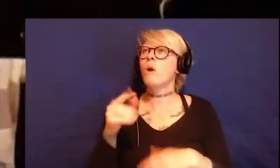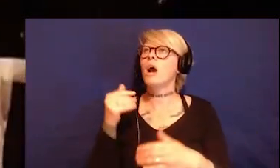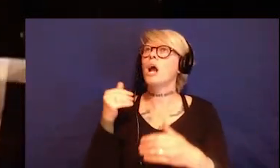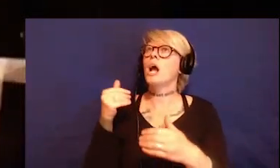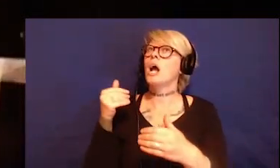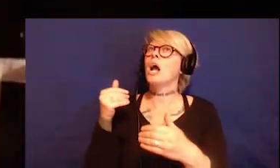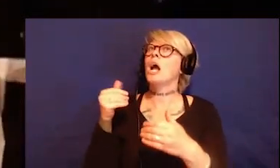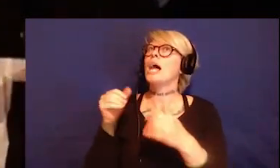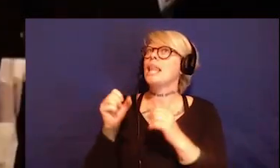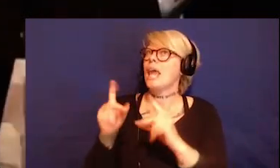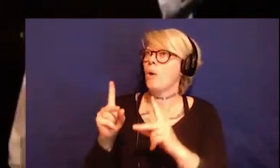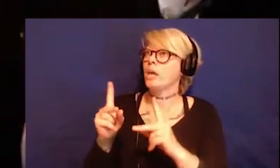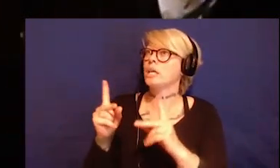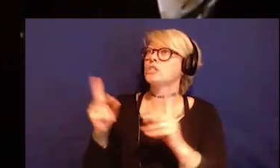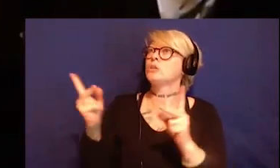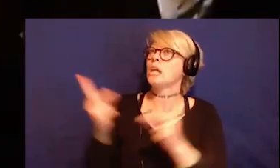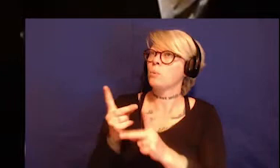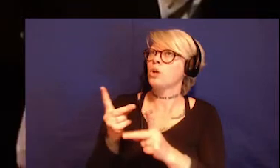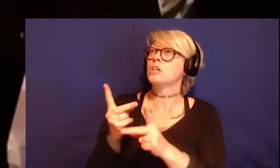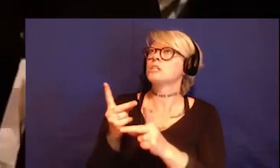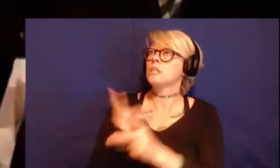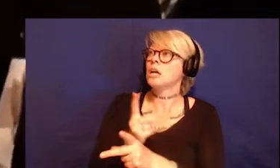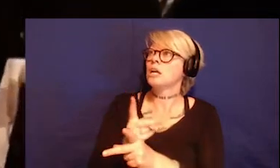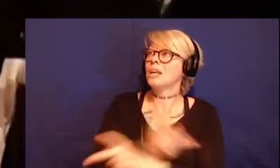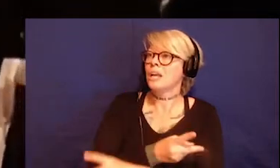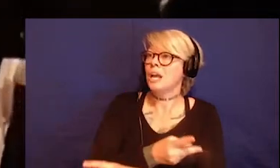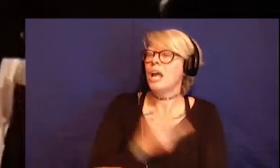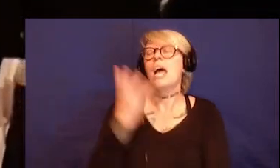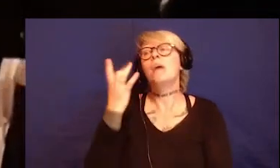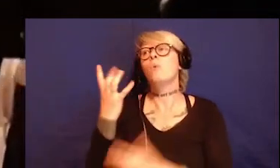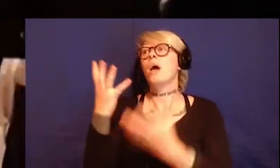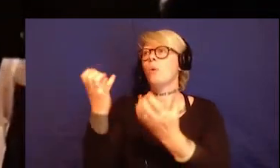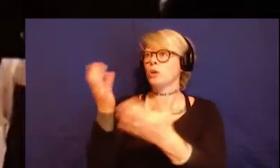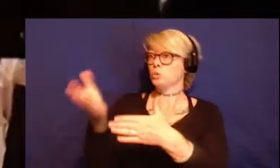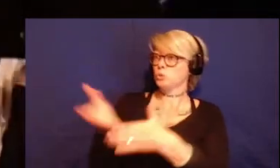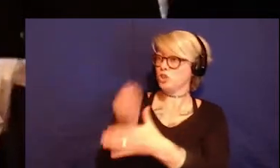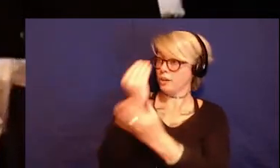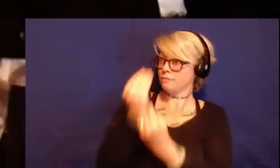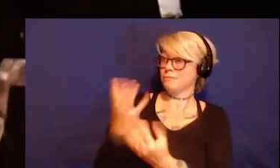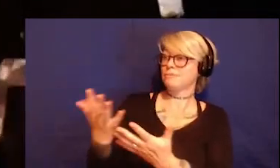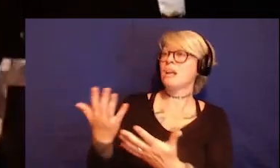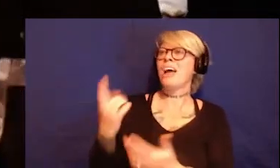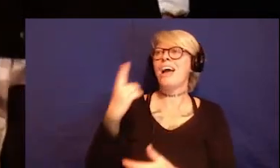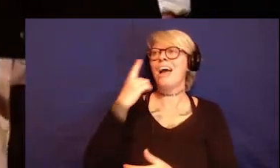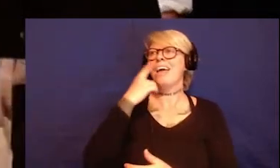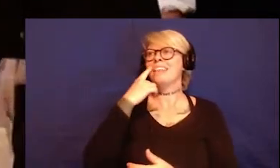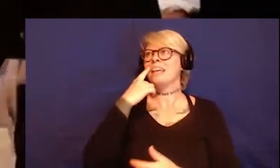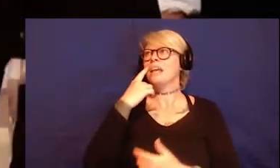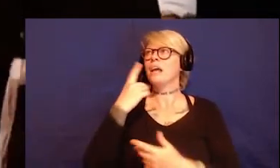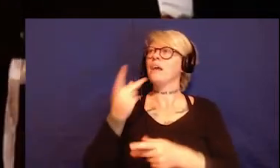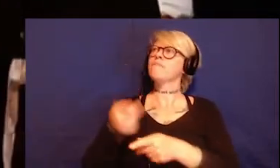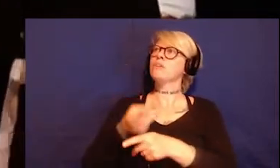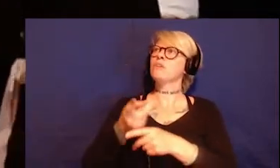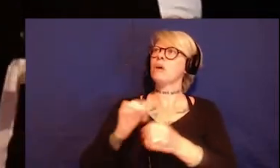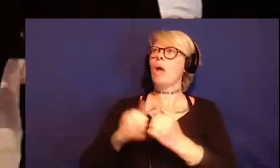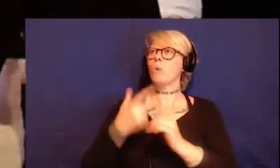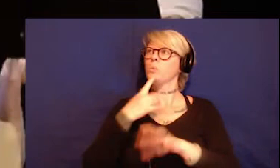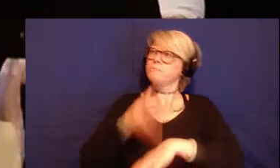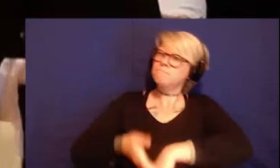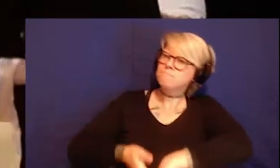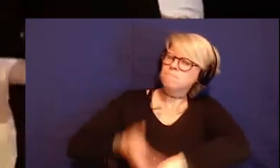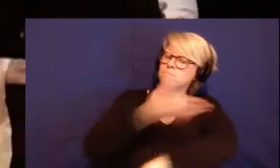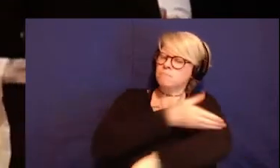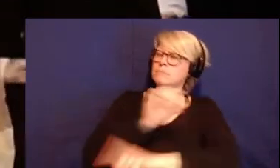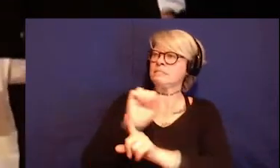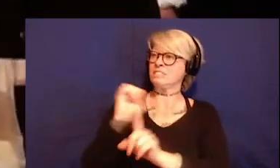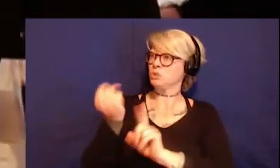point. And it's why I want to share that I think I found a way to make it all better. You know,